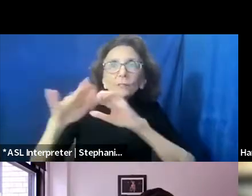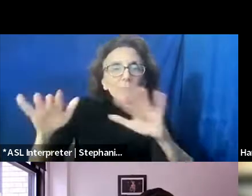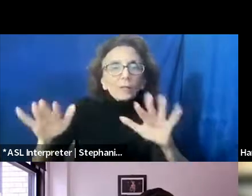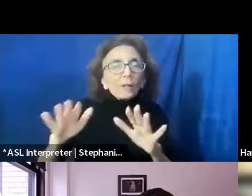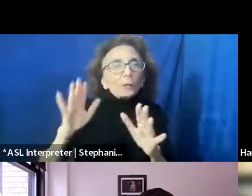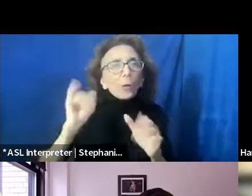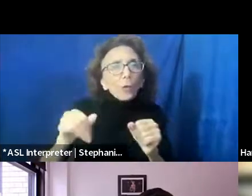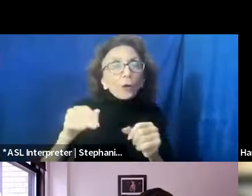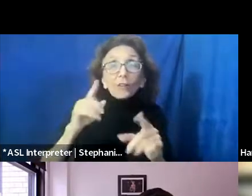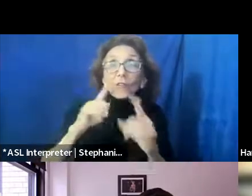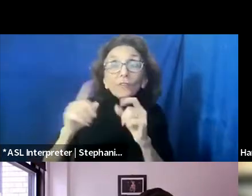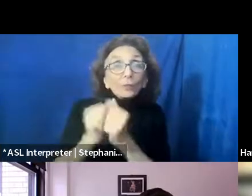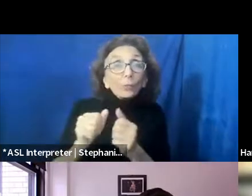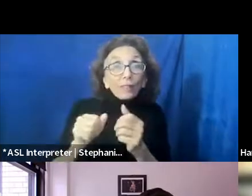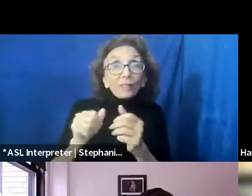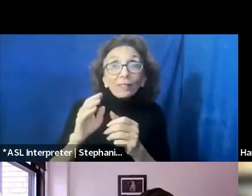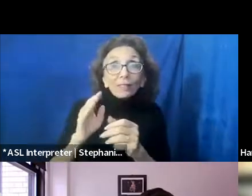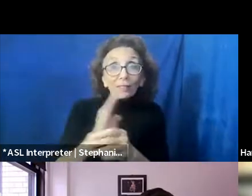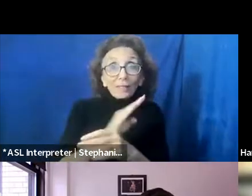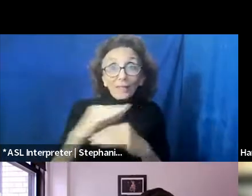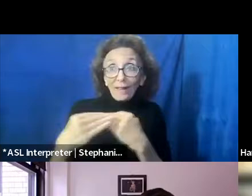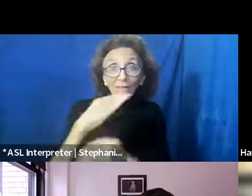for sure.